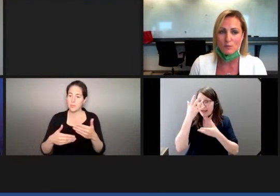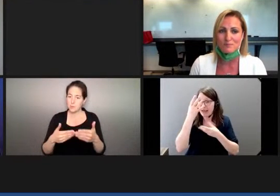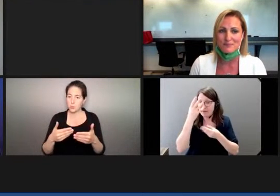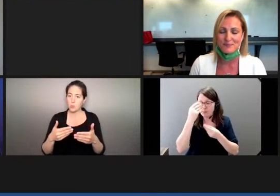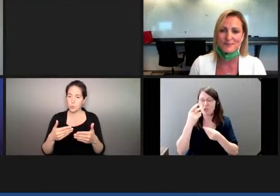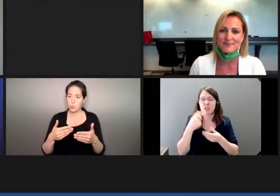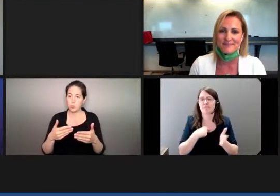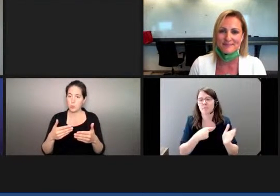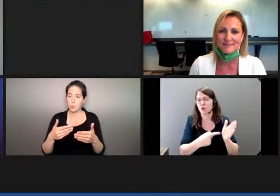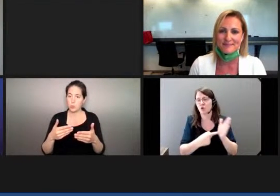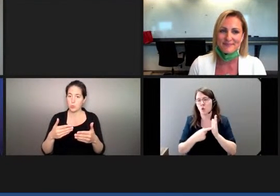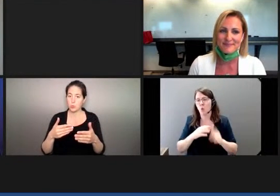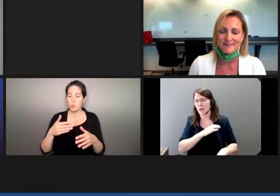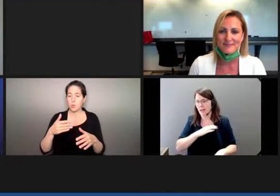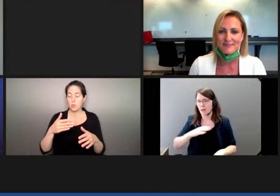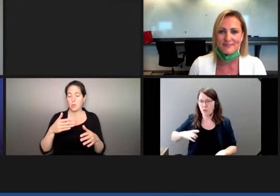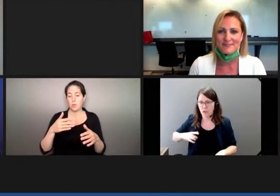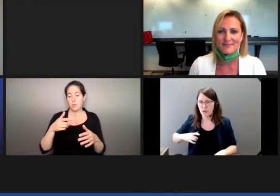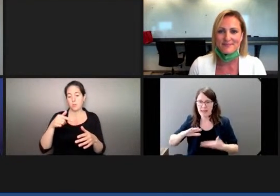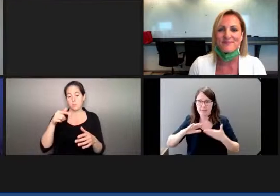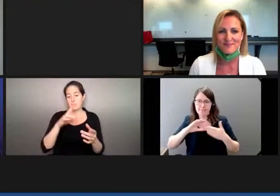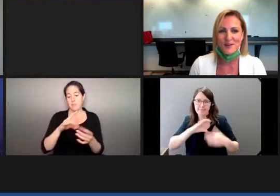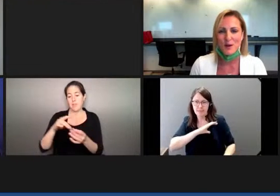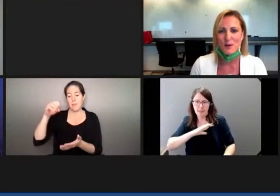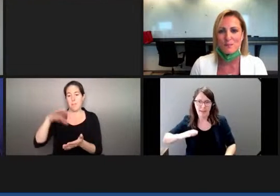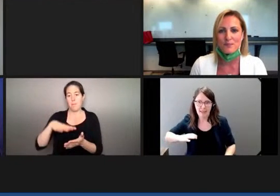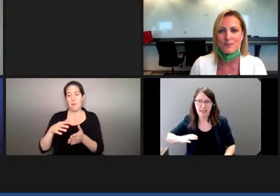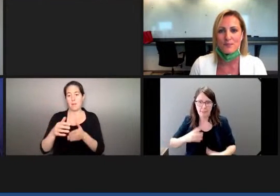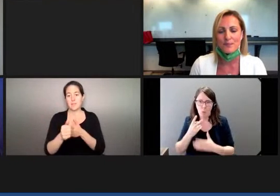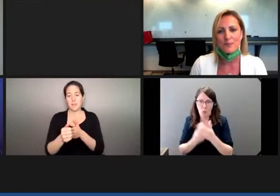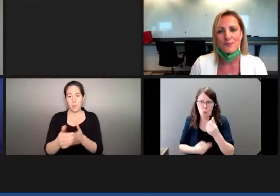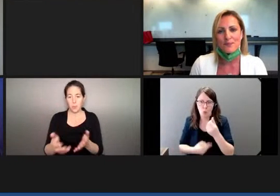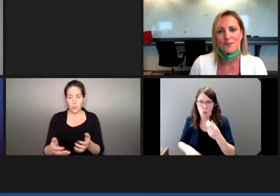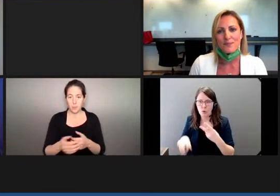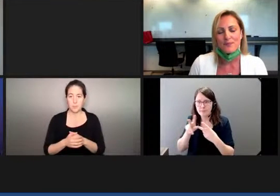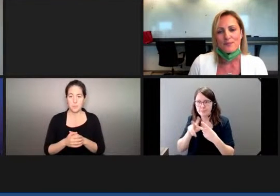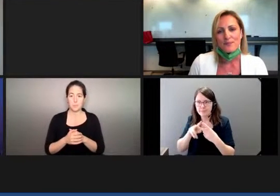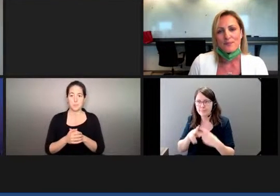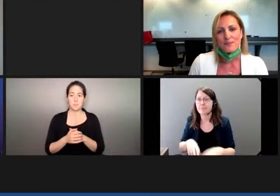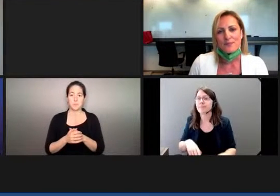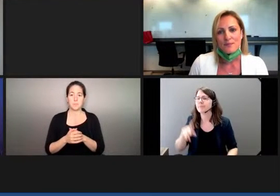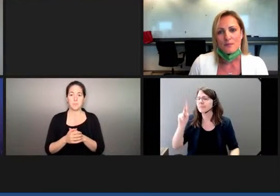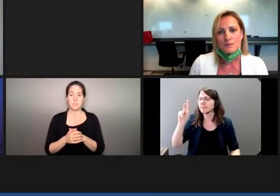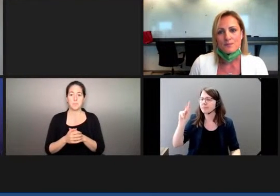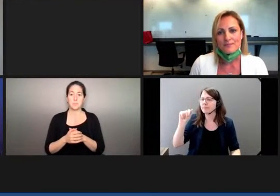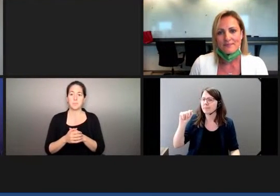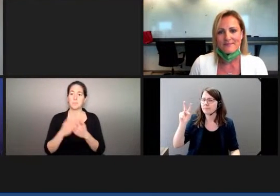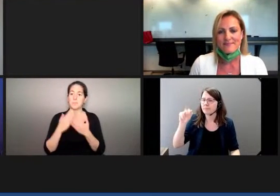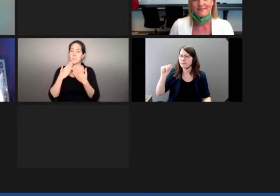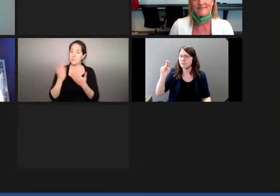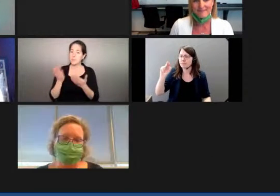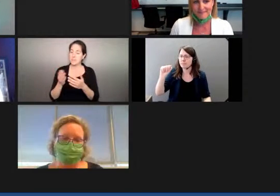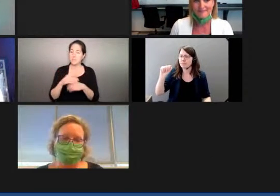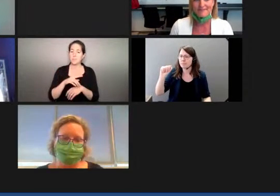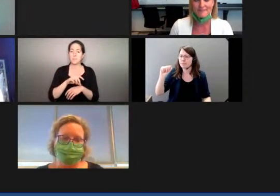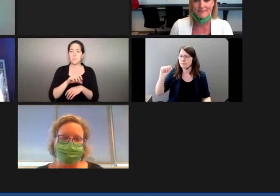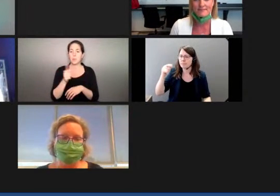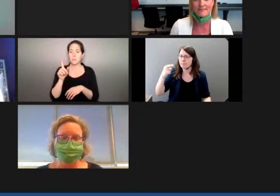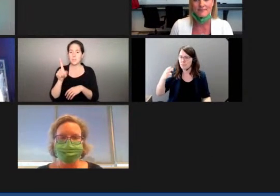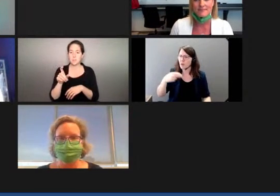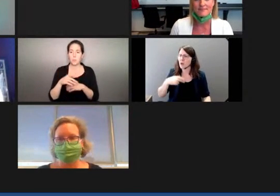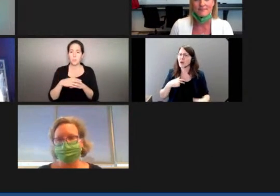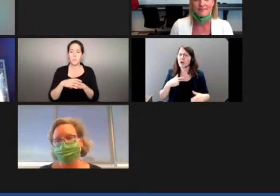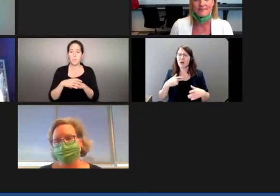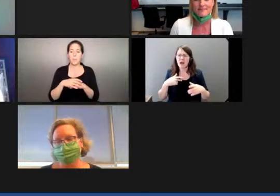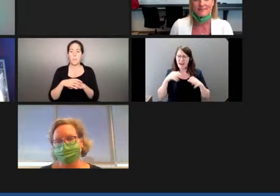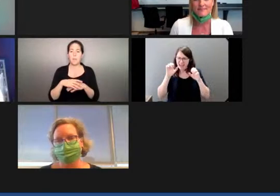well. Thank you very much. What more can we do on the education side? I still feel that there's a big gap